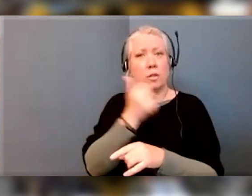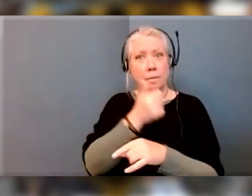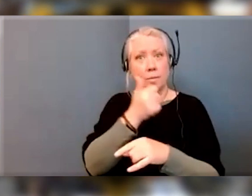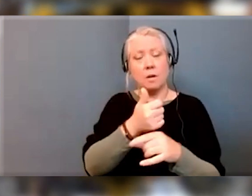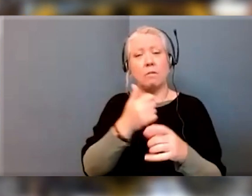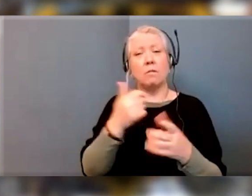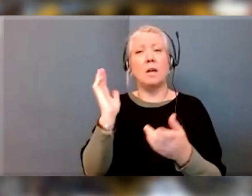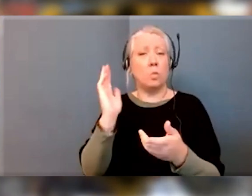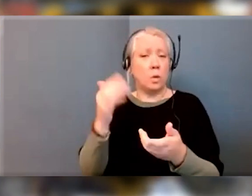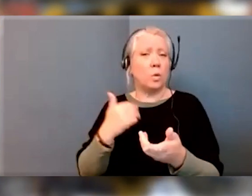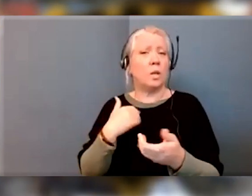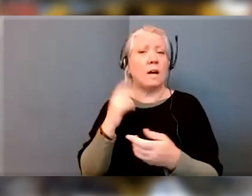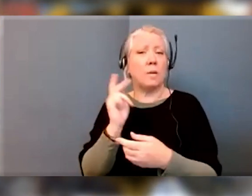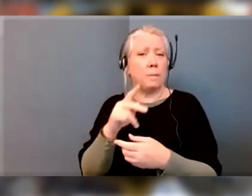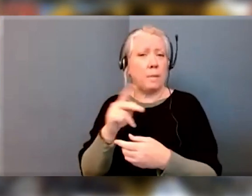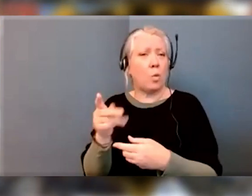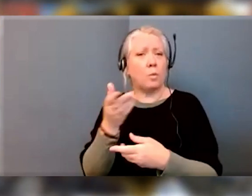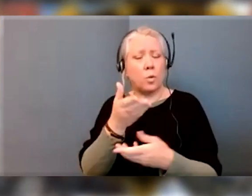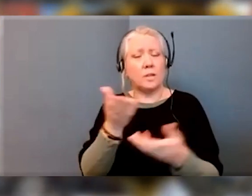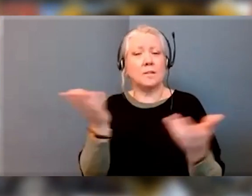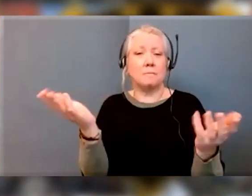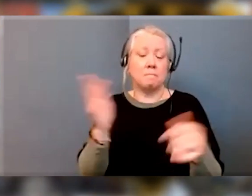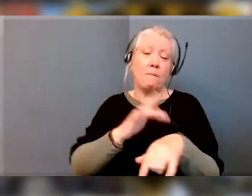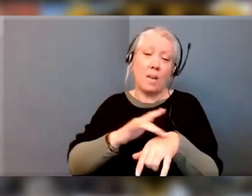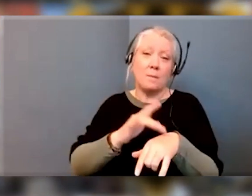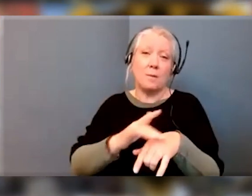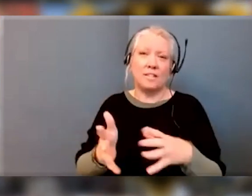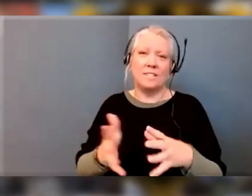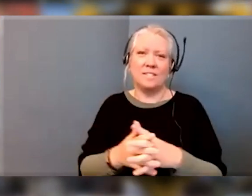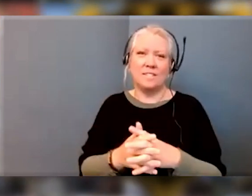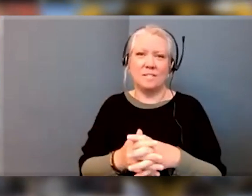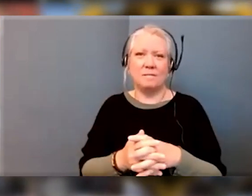back to it, we'll have it available for you.